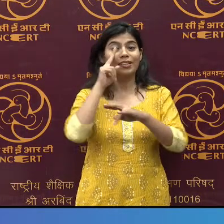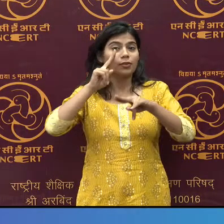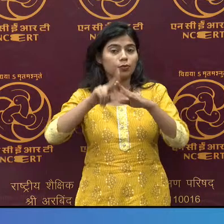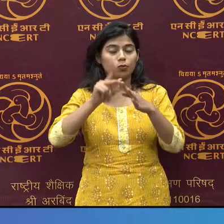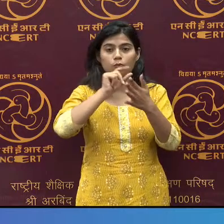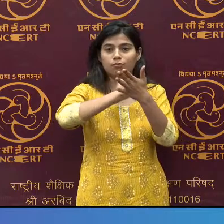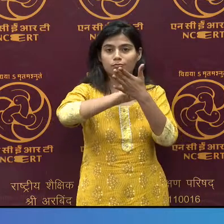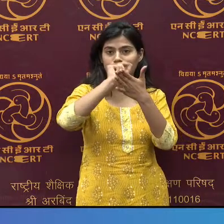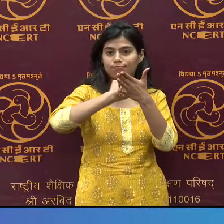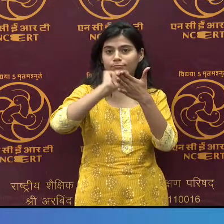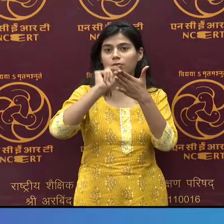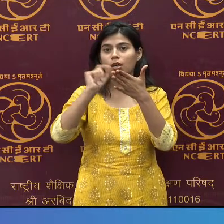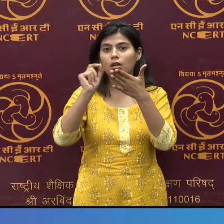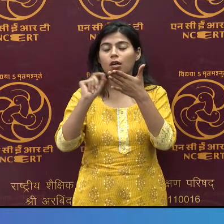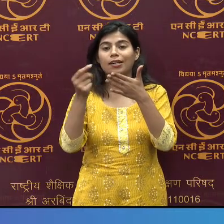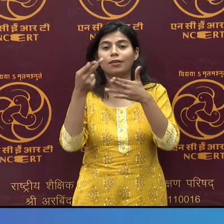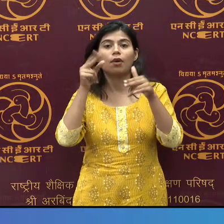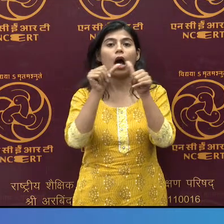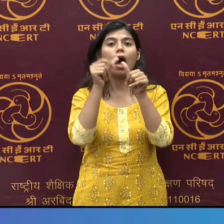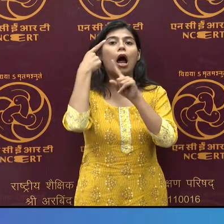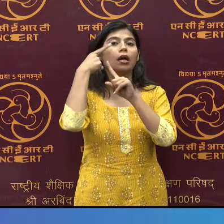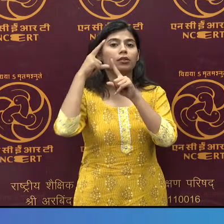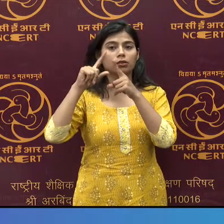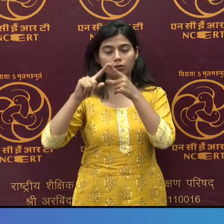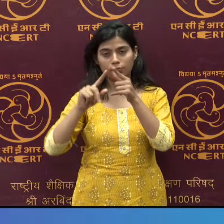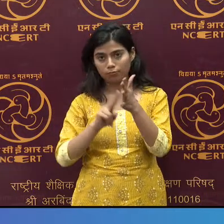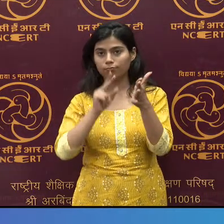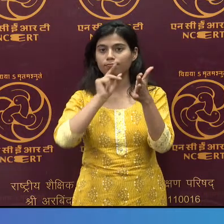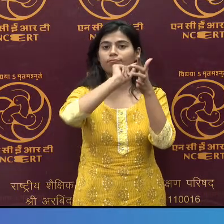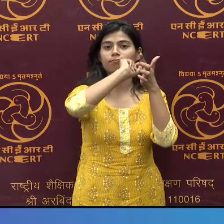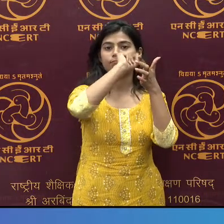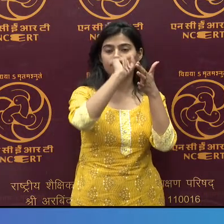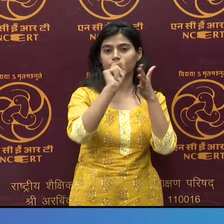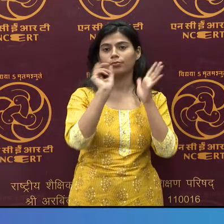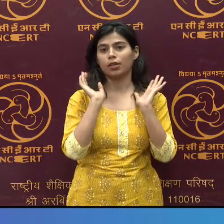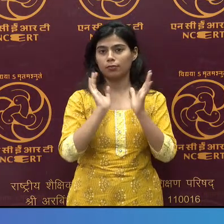the article.